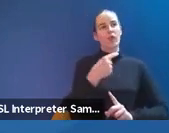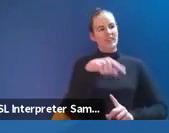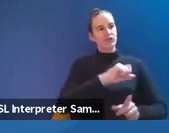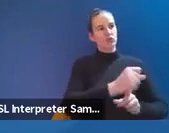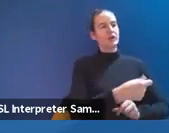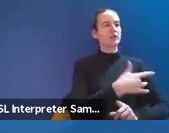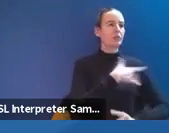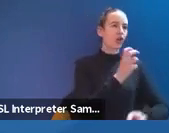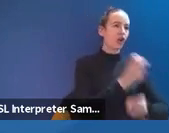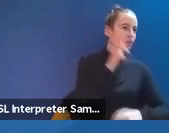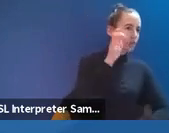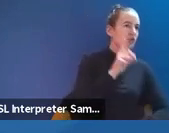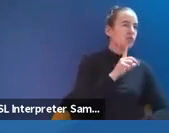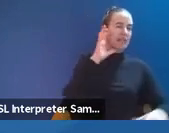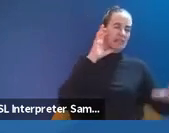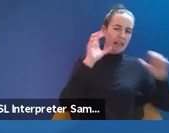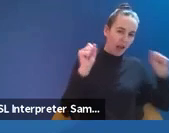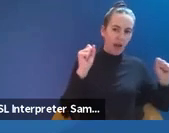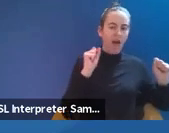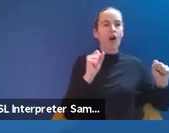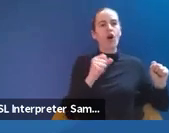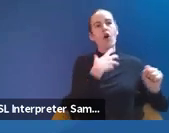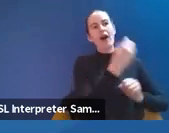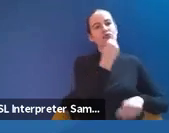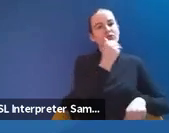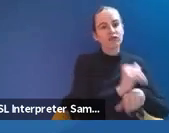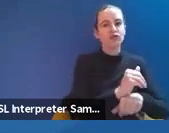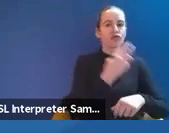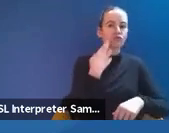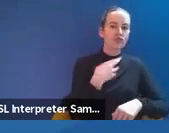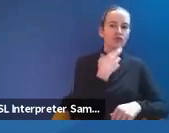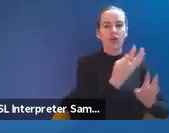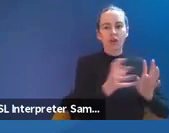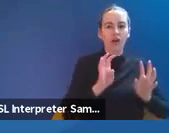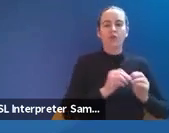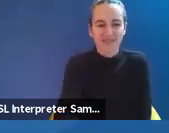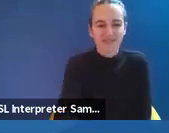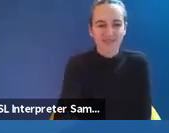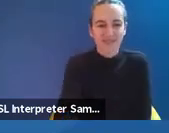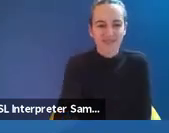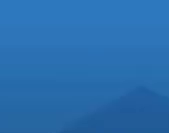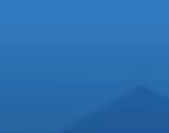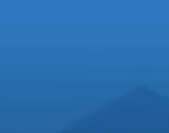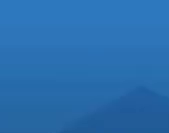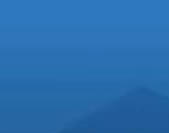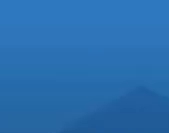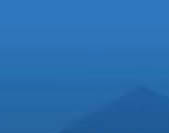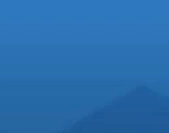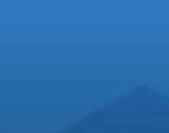things like really noisy environments, like going out to dinner or things like that, where it's harder to hear. Thank you, Dr.